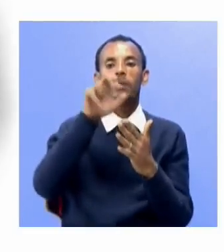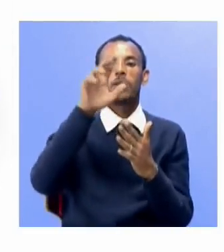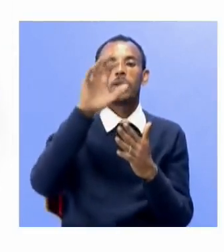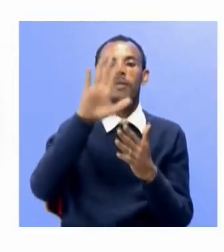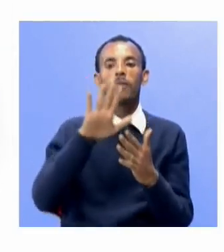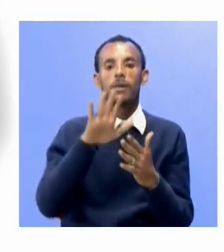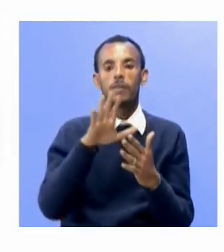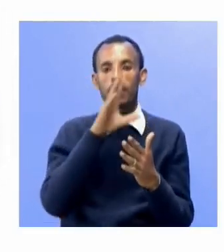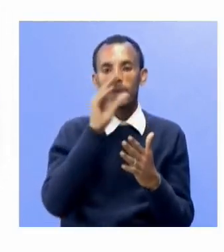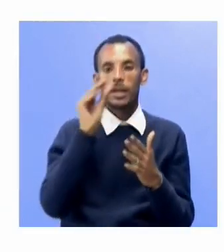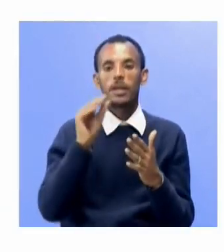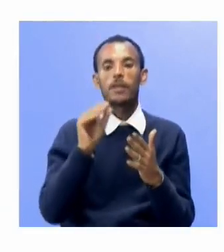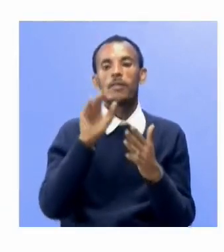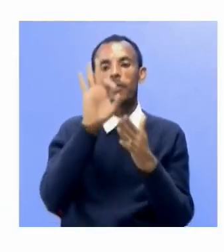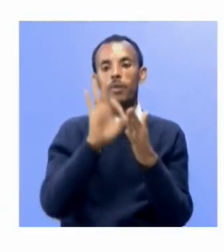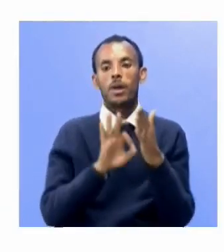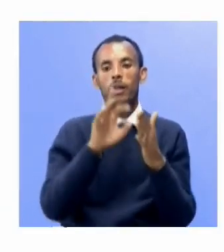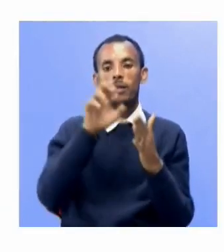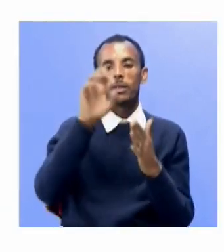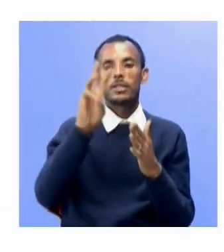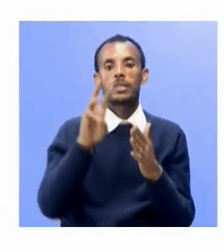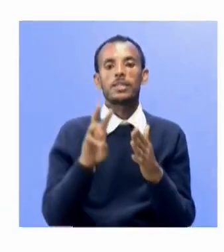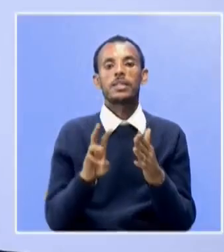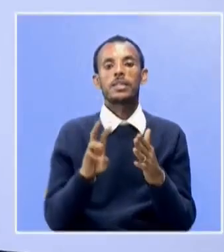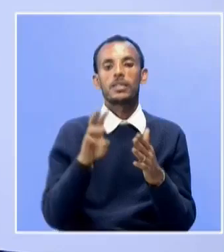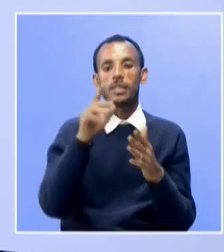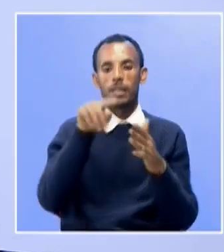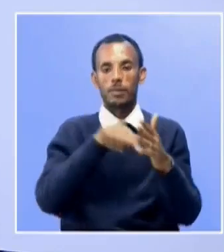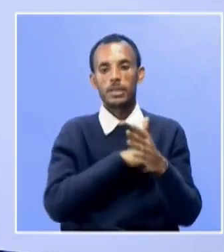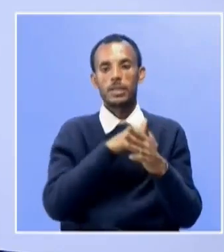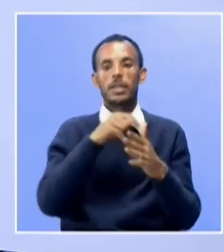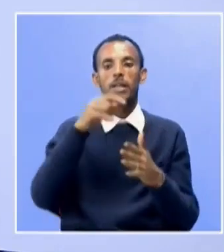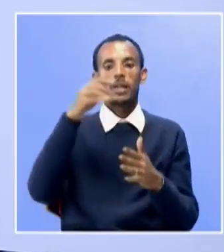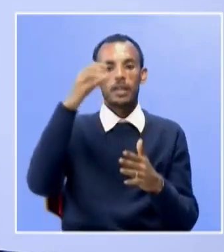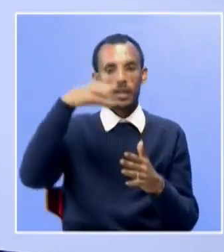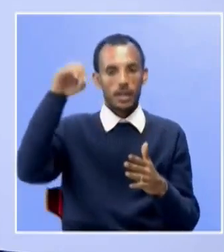okay, so the temperature in degree Celsius